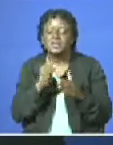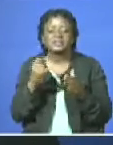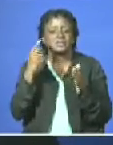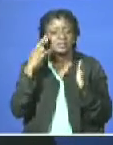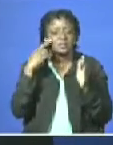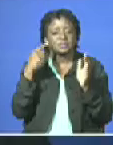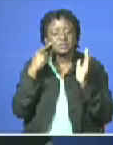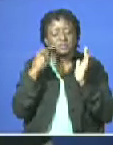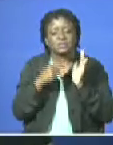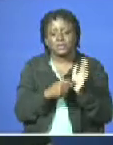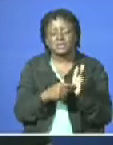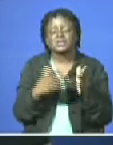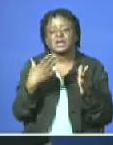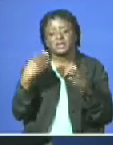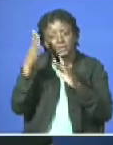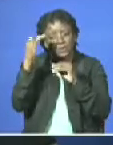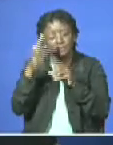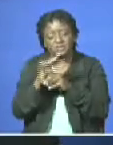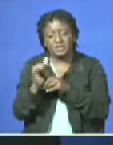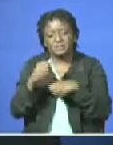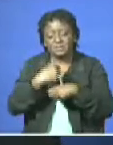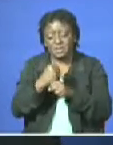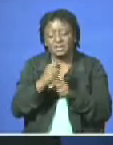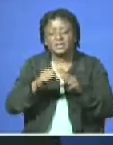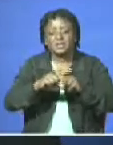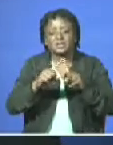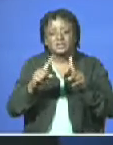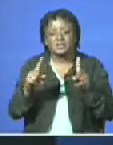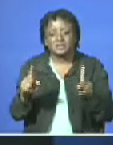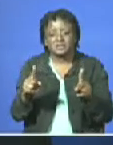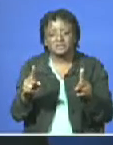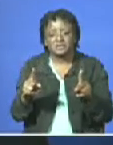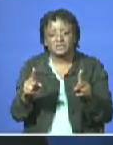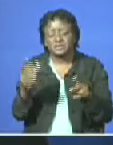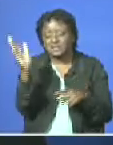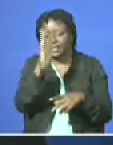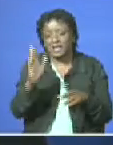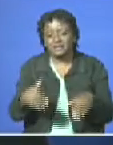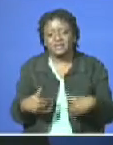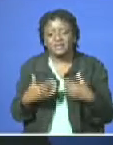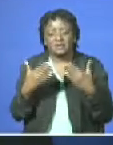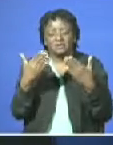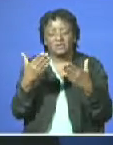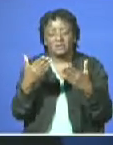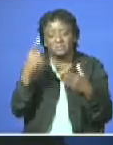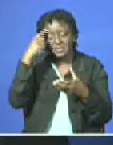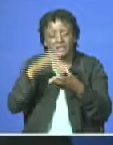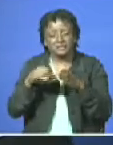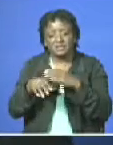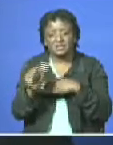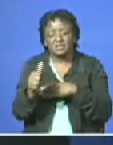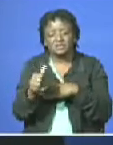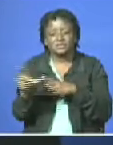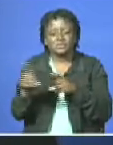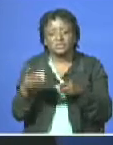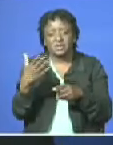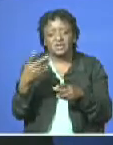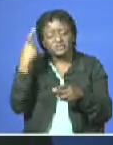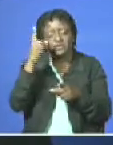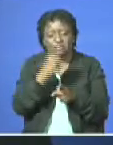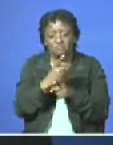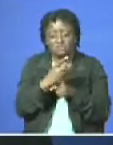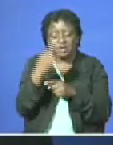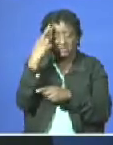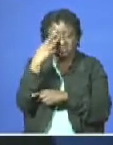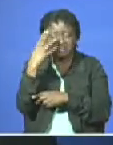hopefully making a difference. Endeavor to be your best self, never give up, do the right things for the right reasons, and along the